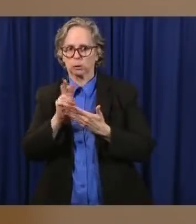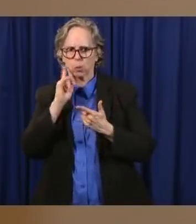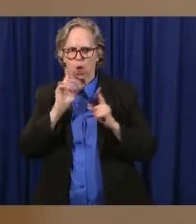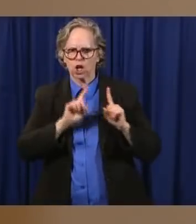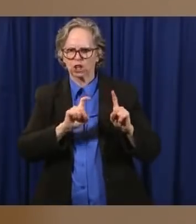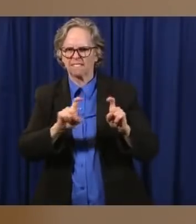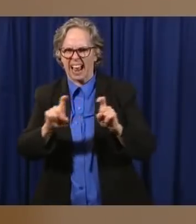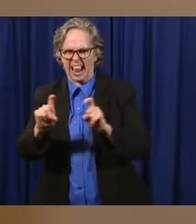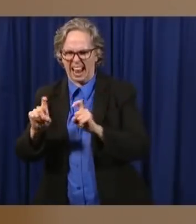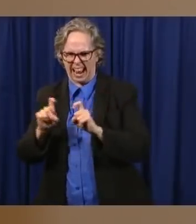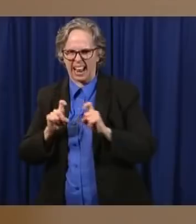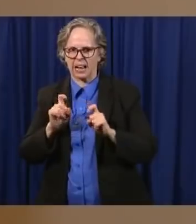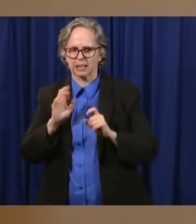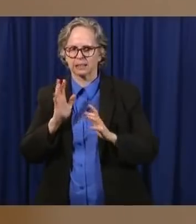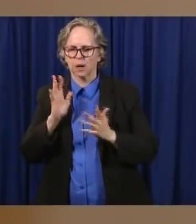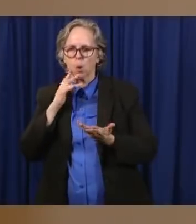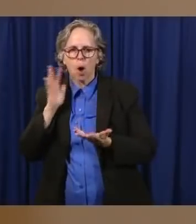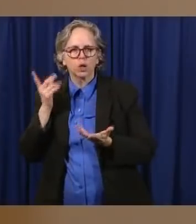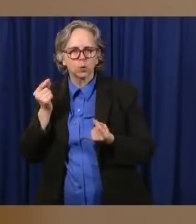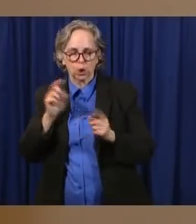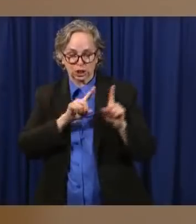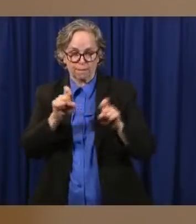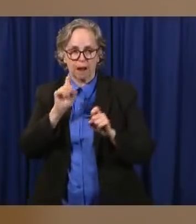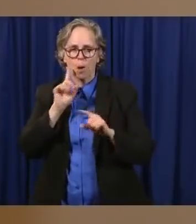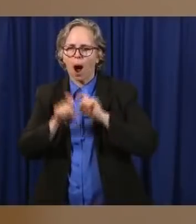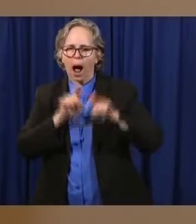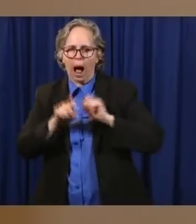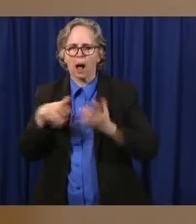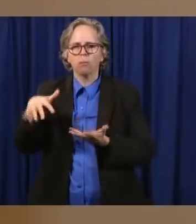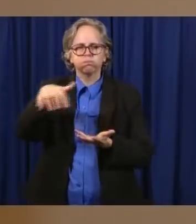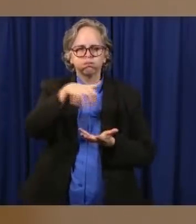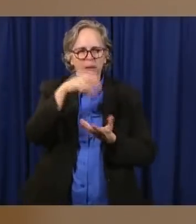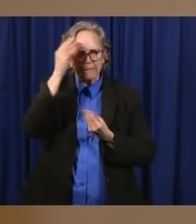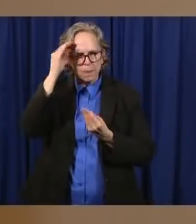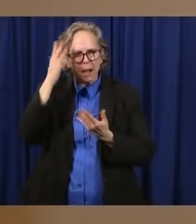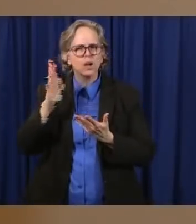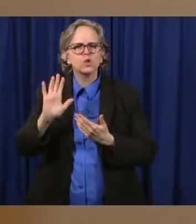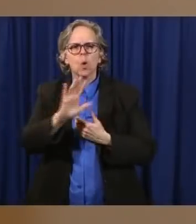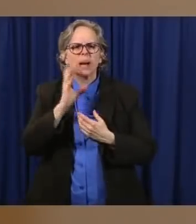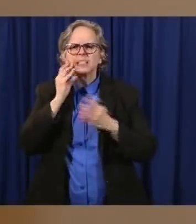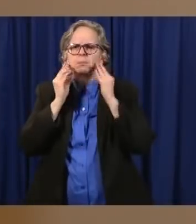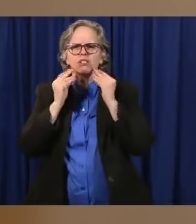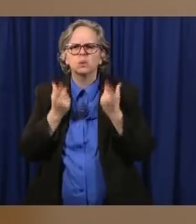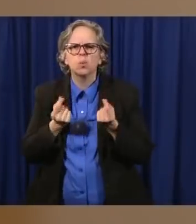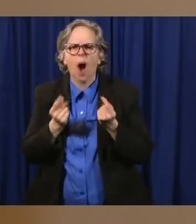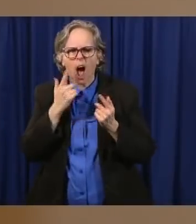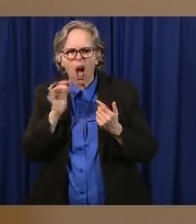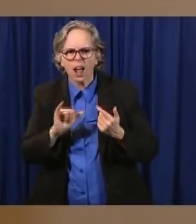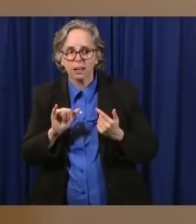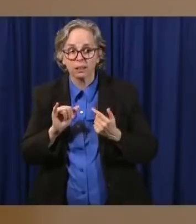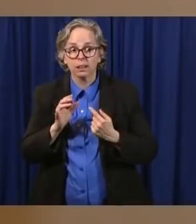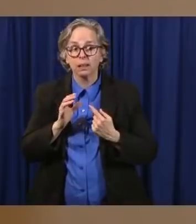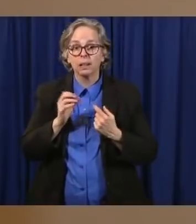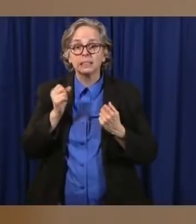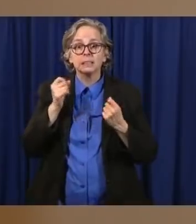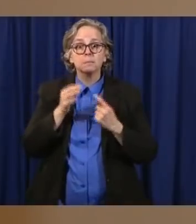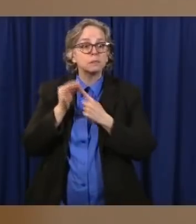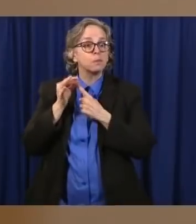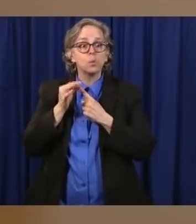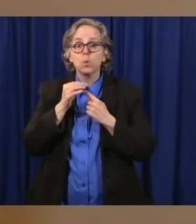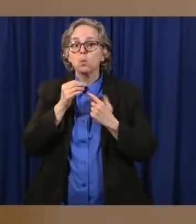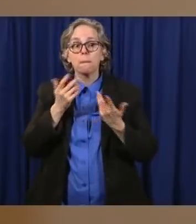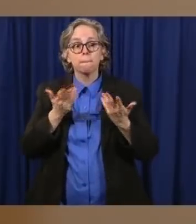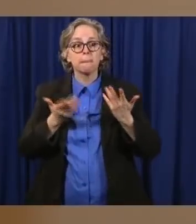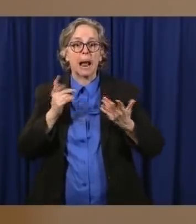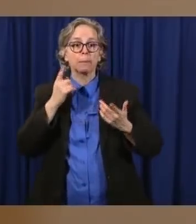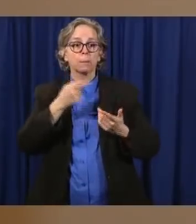start to get some data from people about what they've experienced, especially folks who maybe were sick and mild and stayed